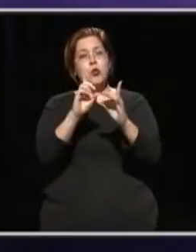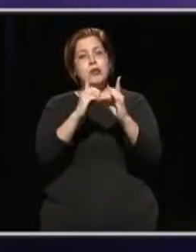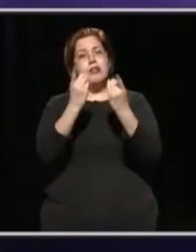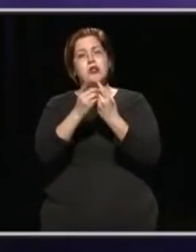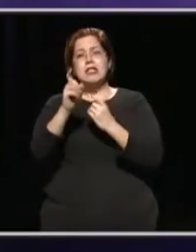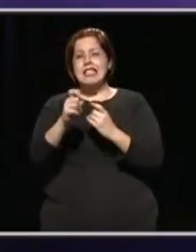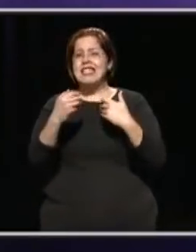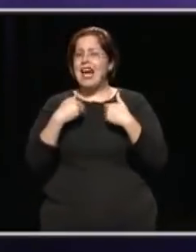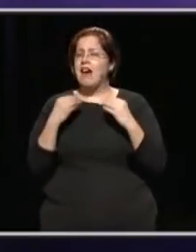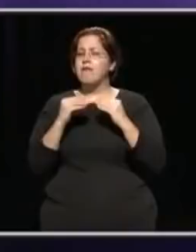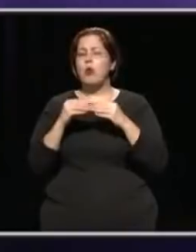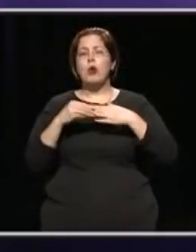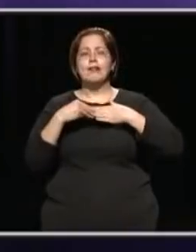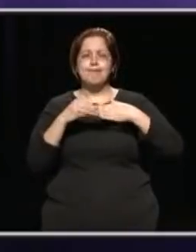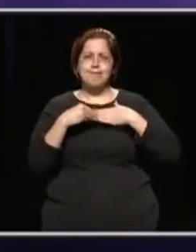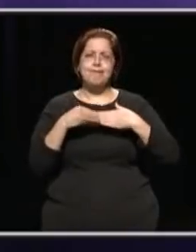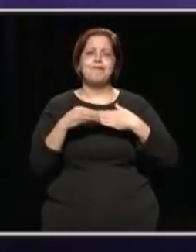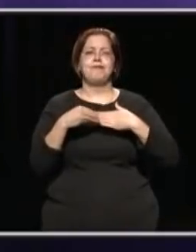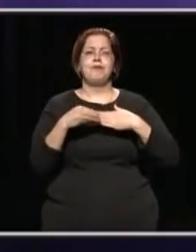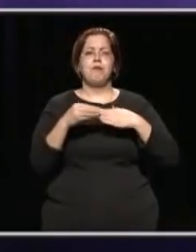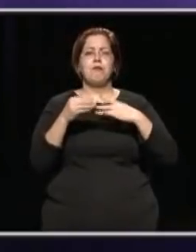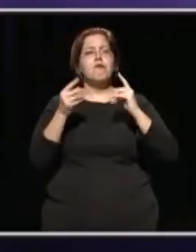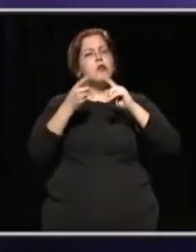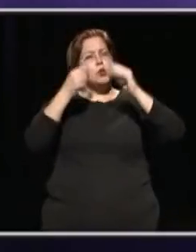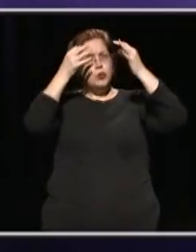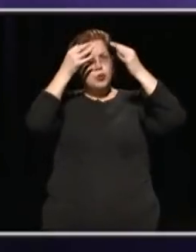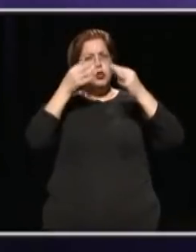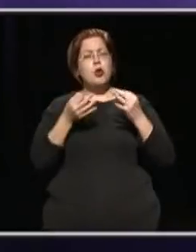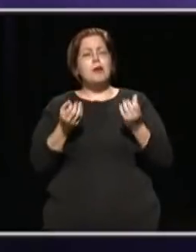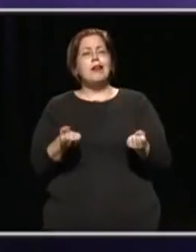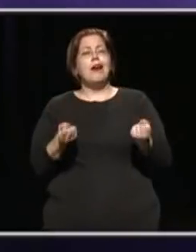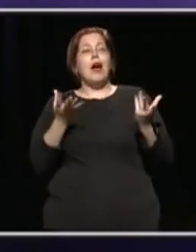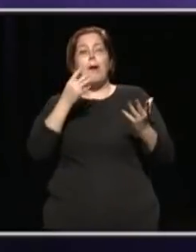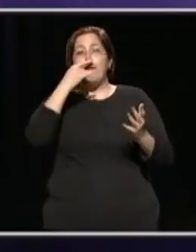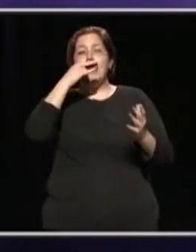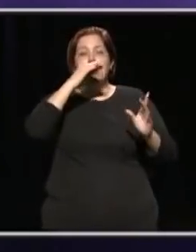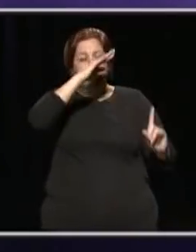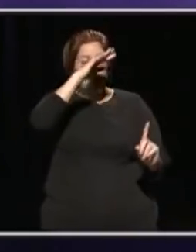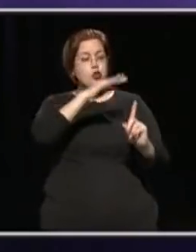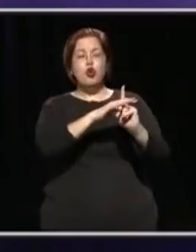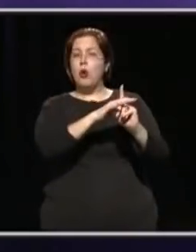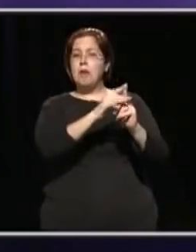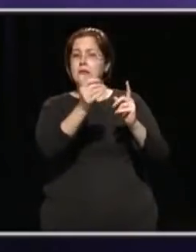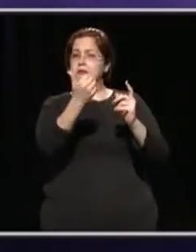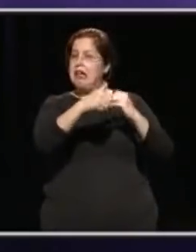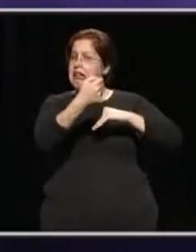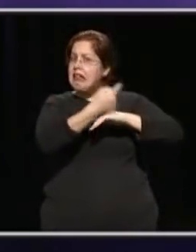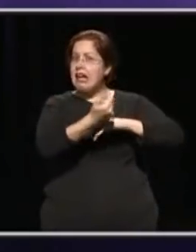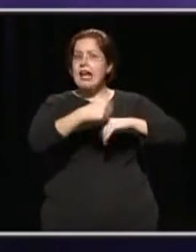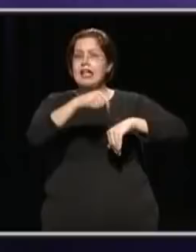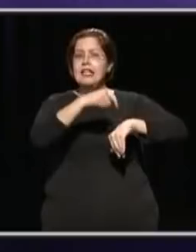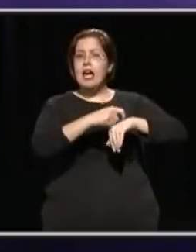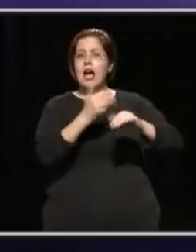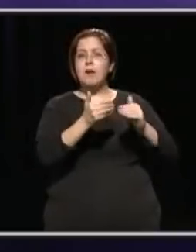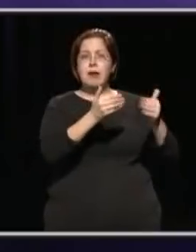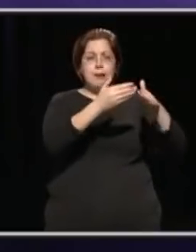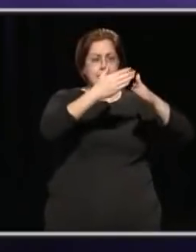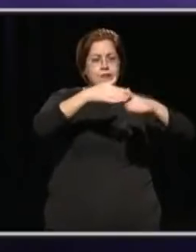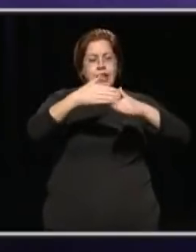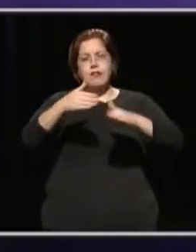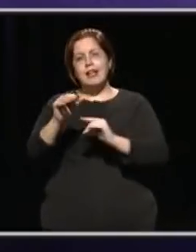some flexibility in determining how many kids will come in at any given time to sort of stagger their